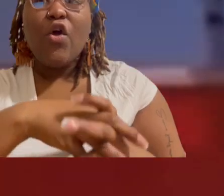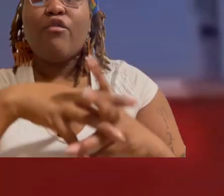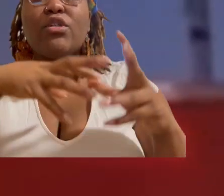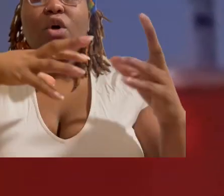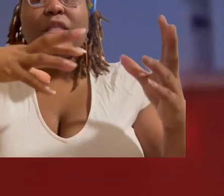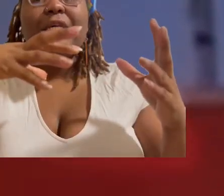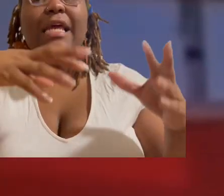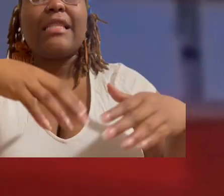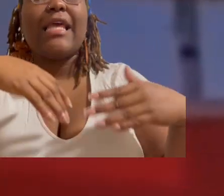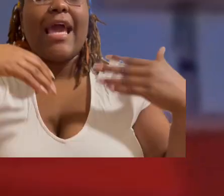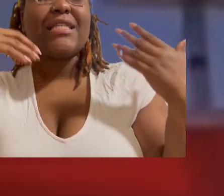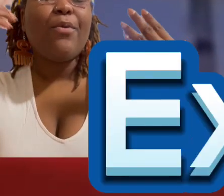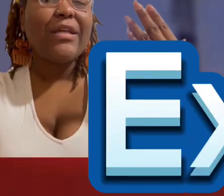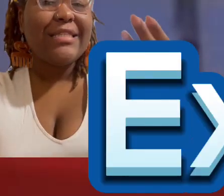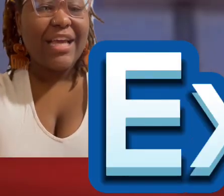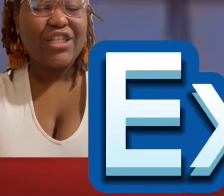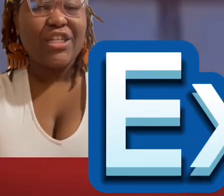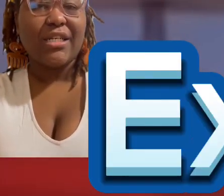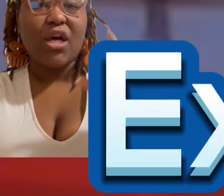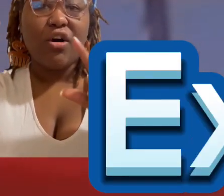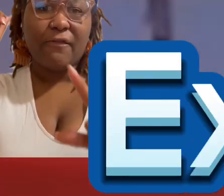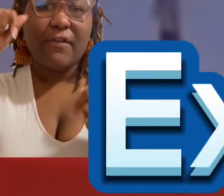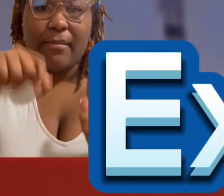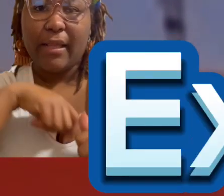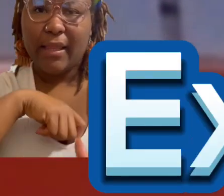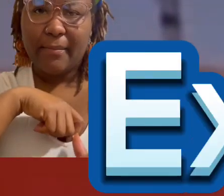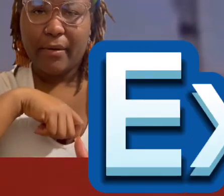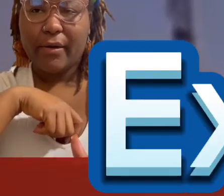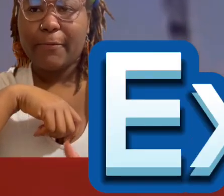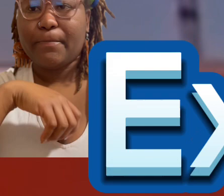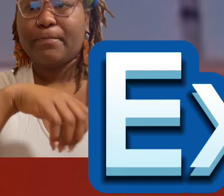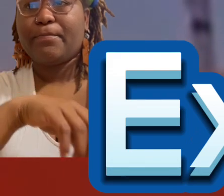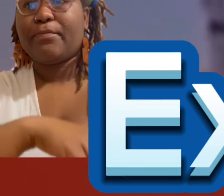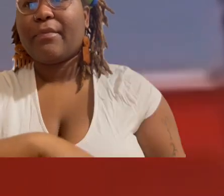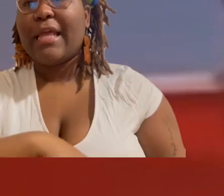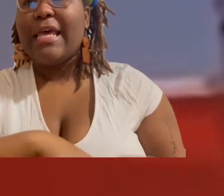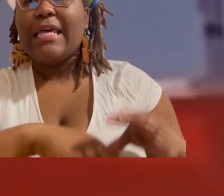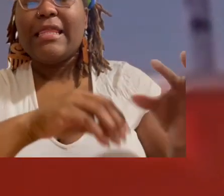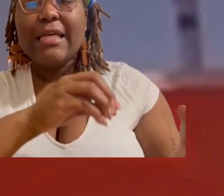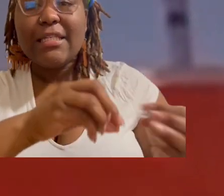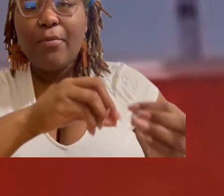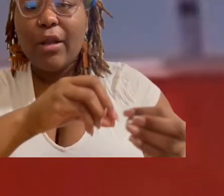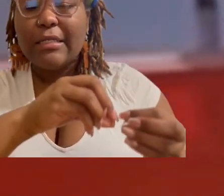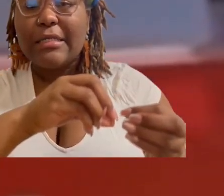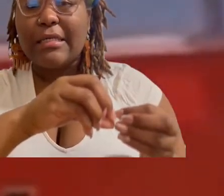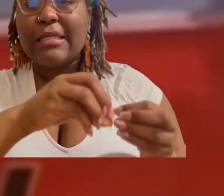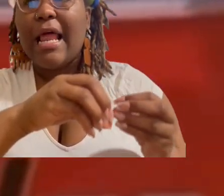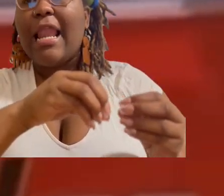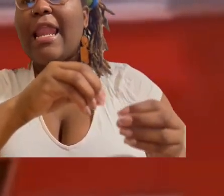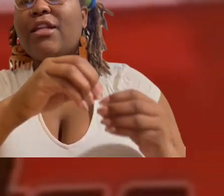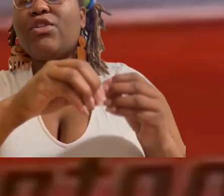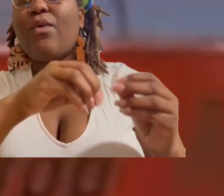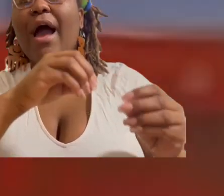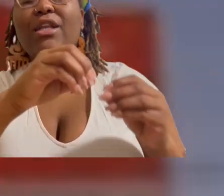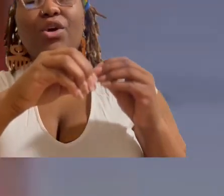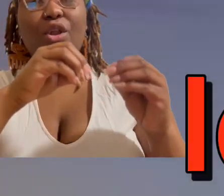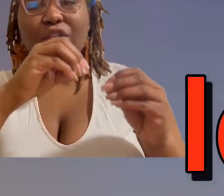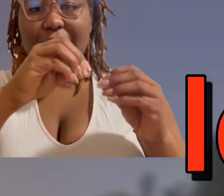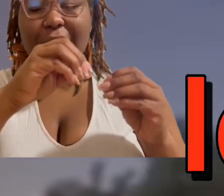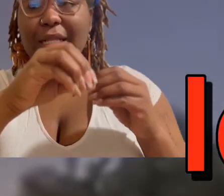policies, resulting in the exploitation of female labor. These policies led